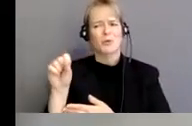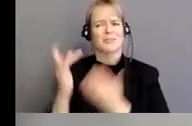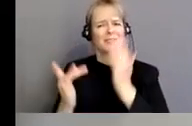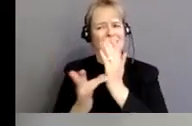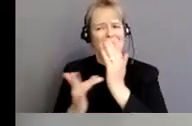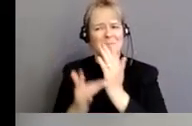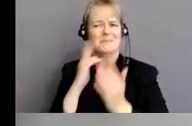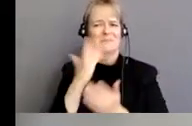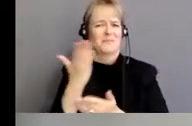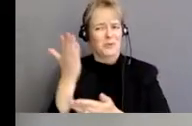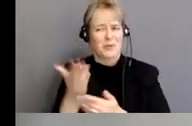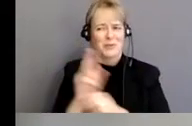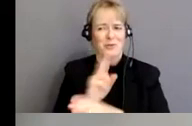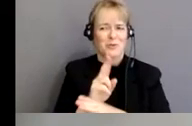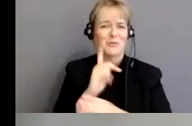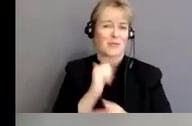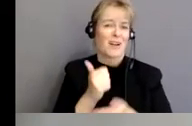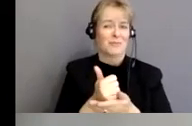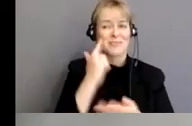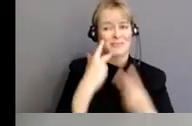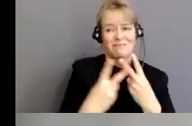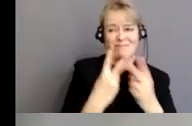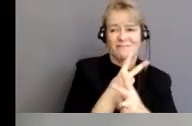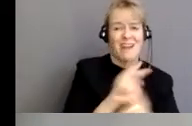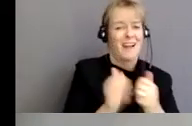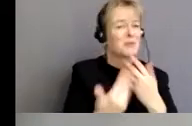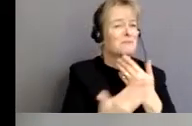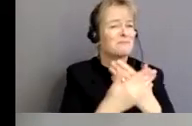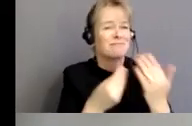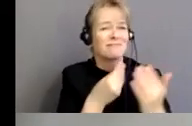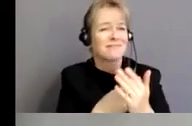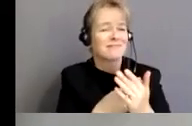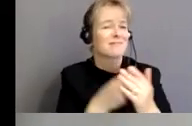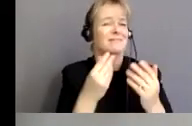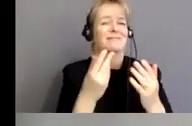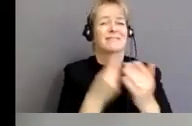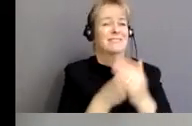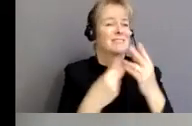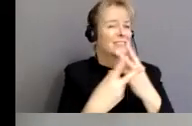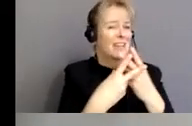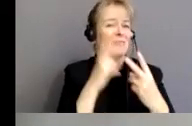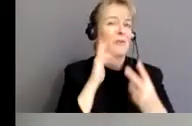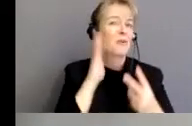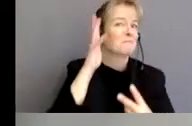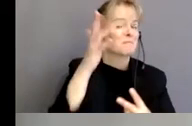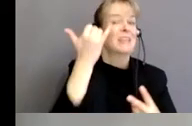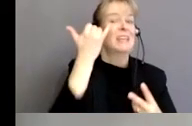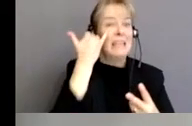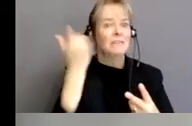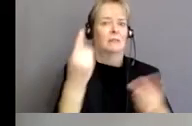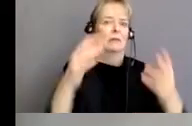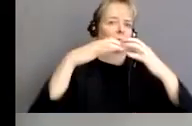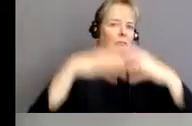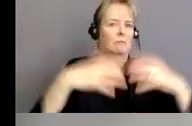happens. Okay. So then on our next slide, we talk about those government support programs, and you can certainly